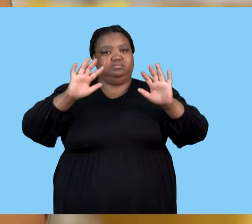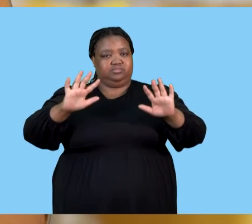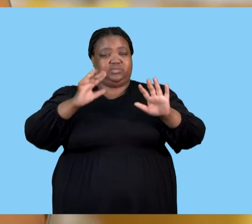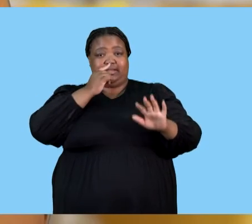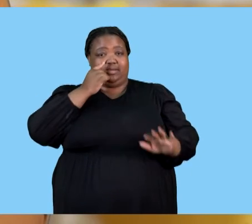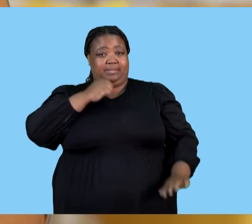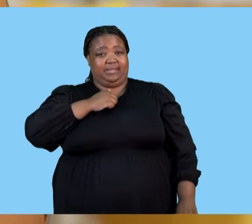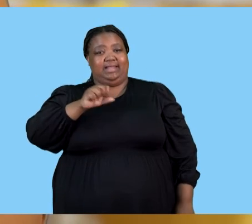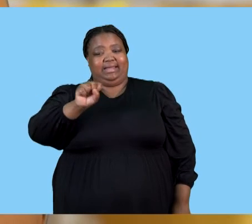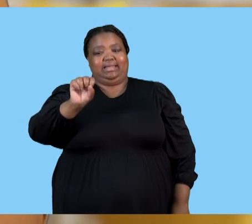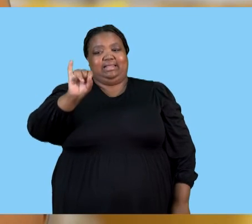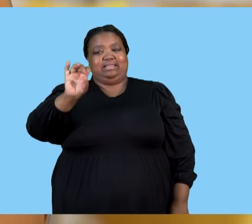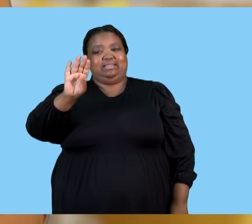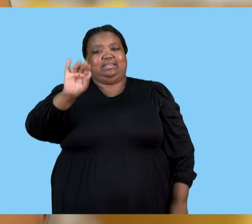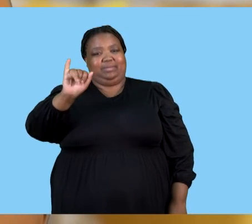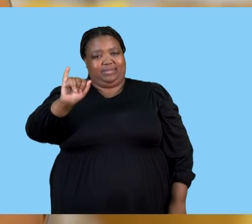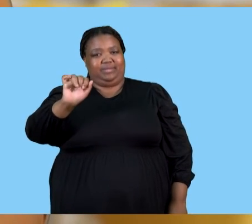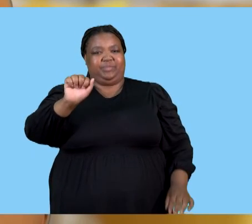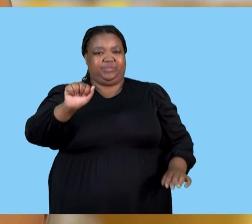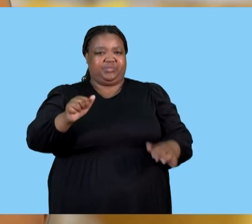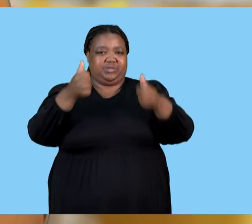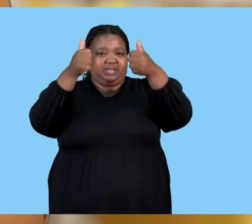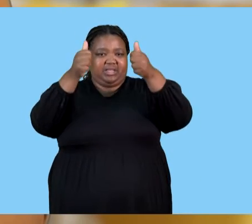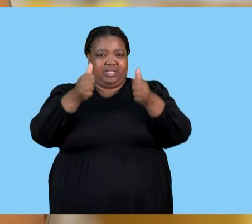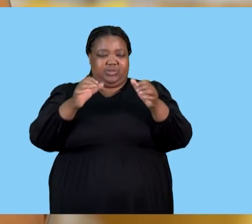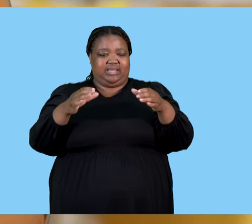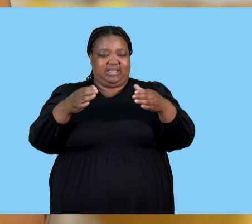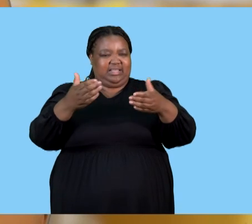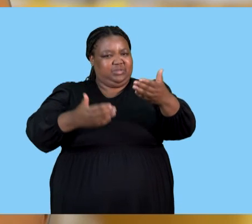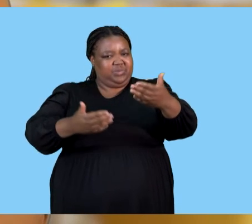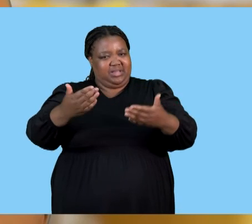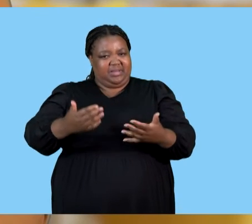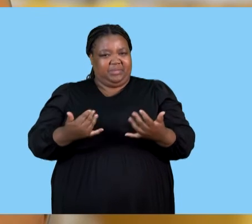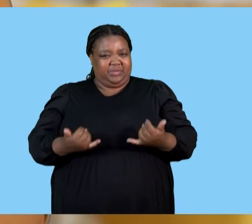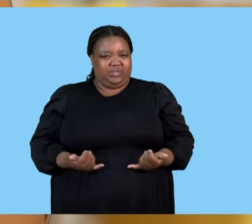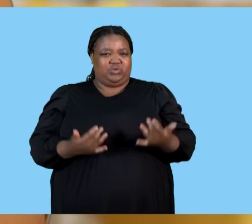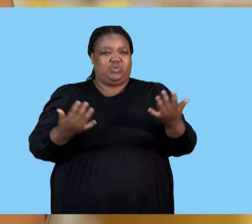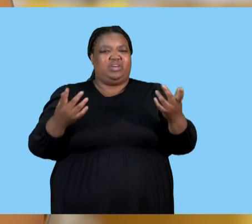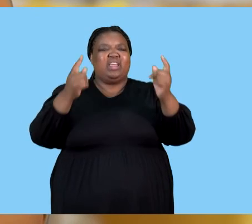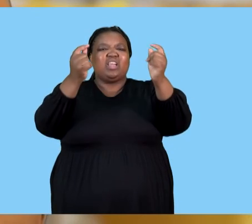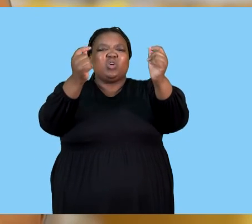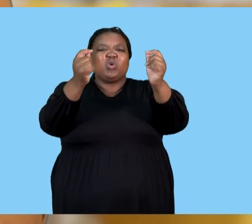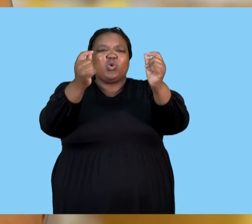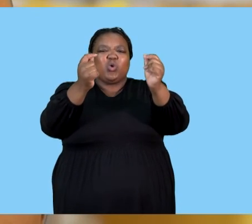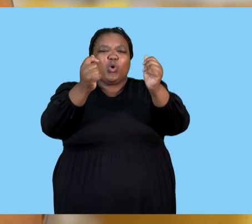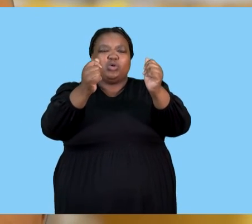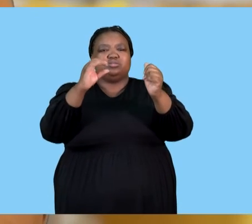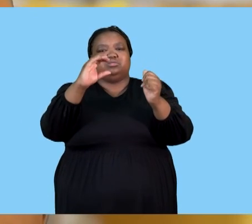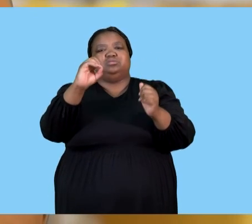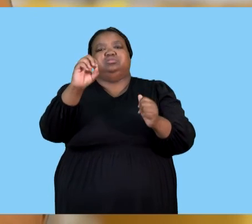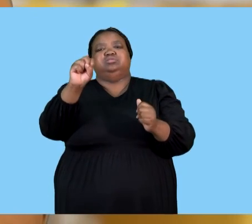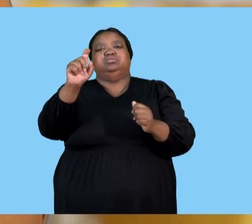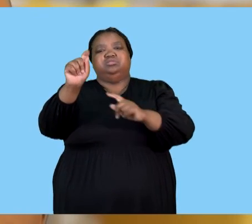Greetings, great learners. My name is Mr. Simbi and welcome to today's accounting class. In today's class, I'm talking cost